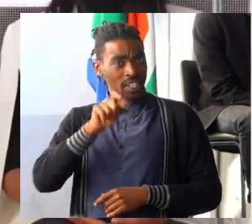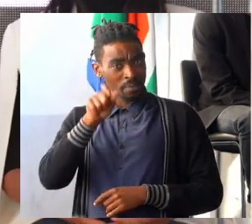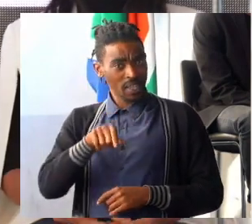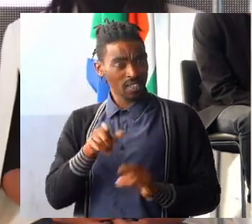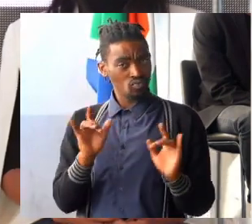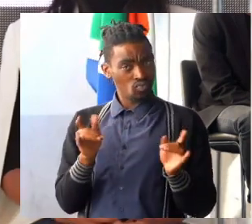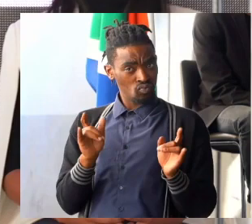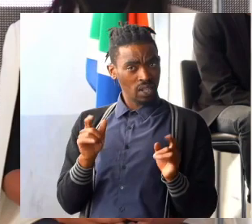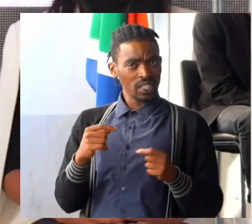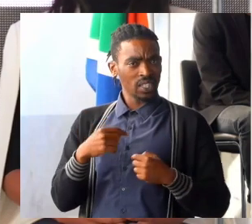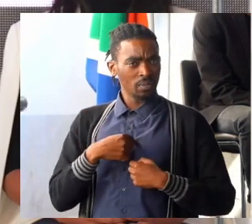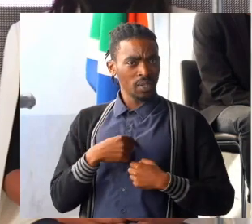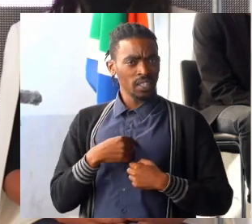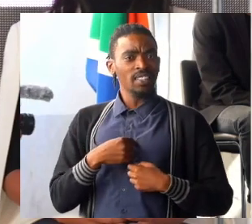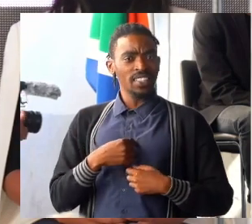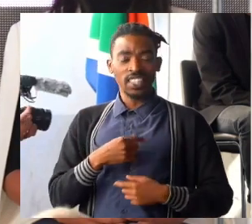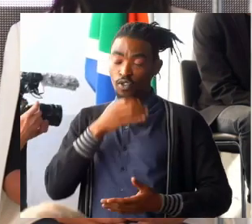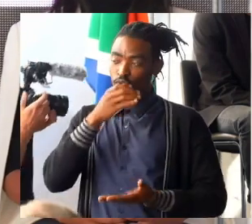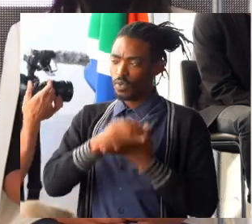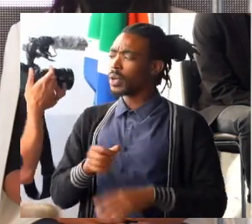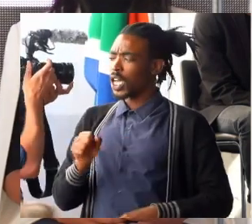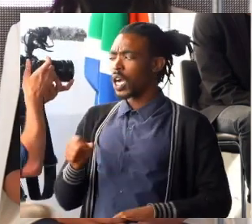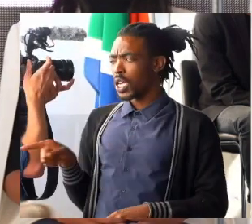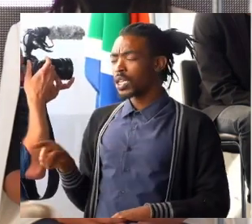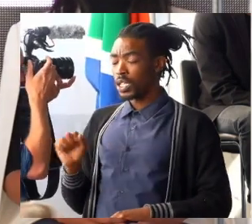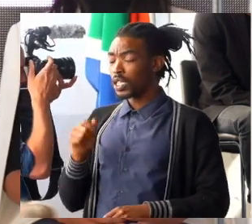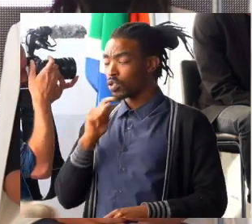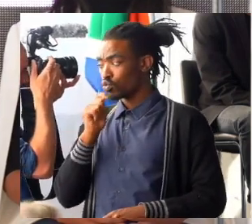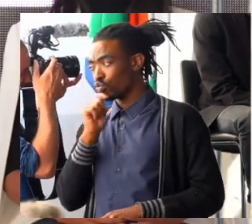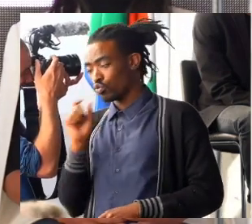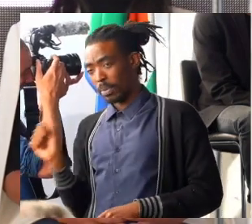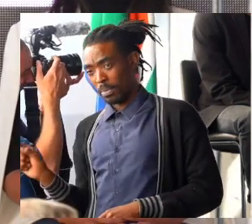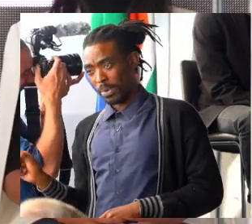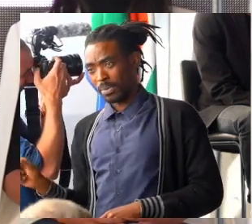right now who is confirming this to the person sitting next to them.